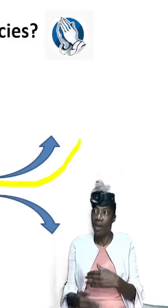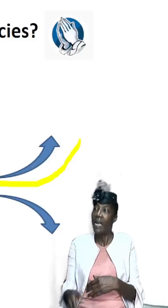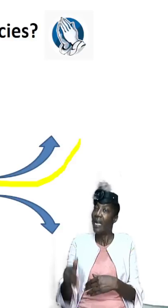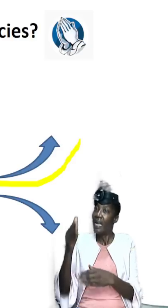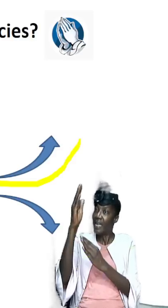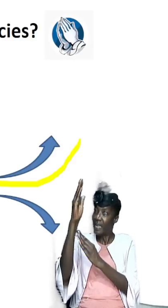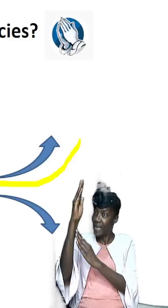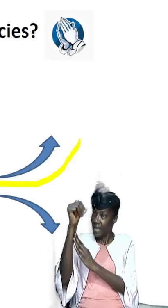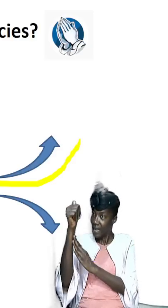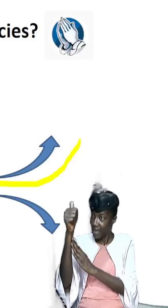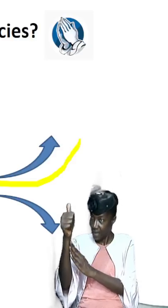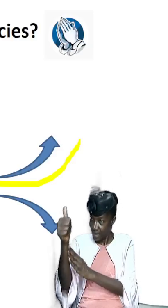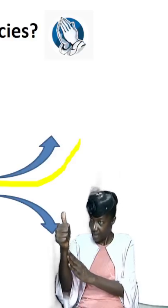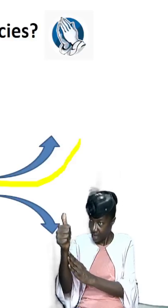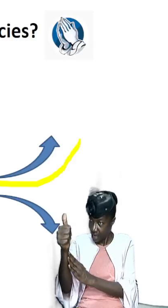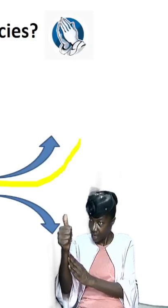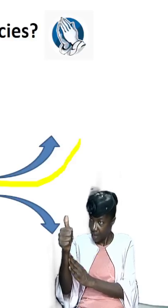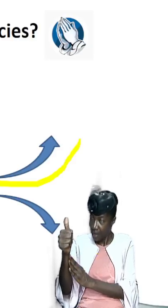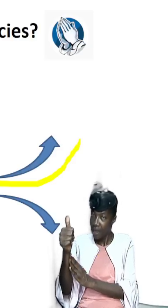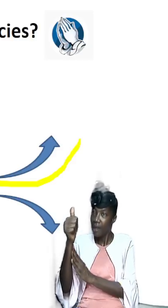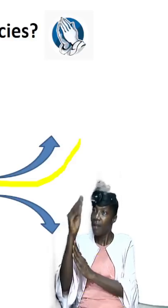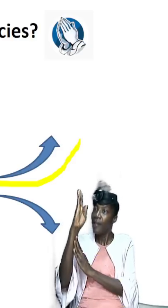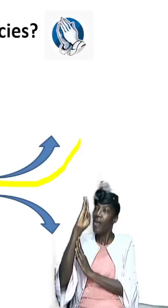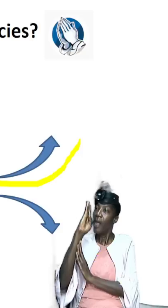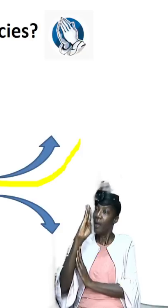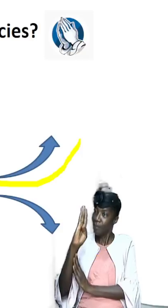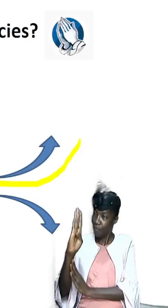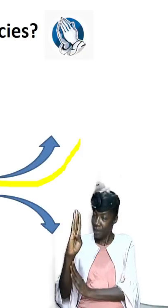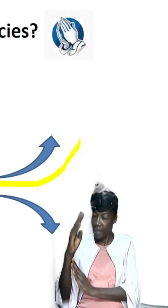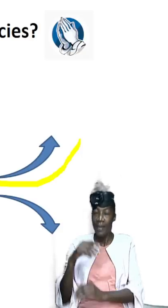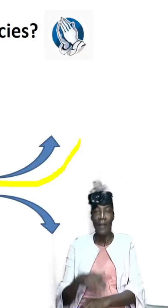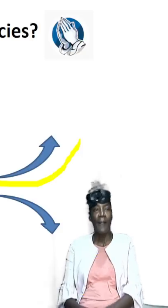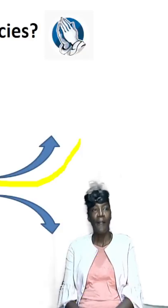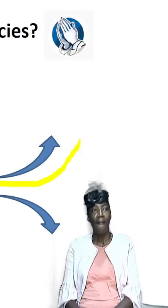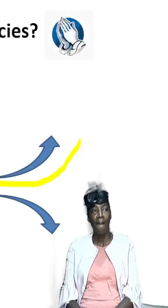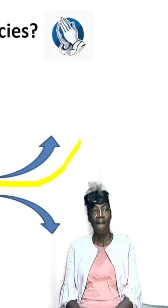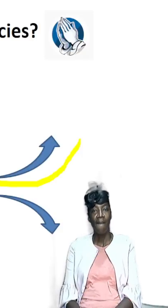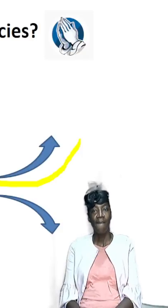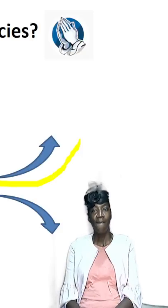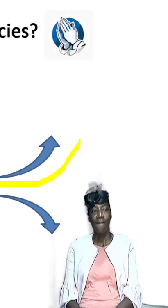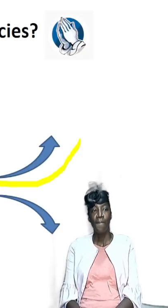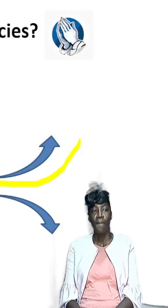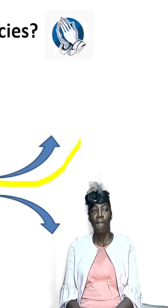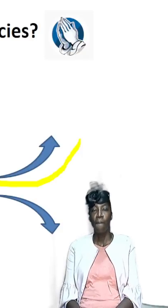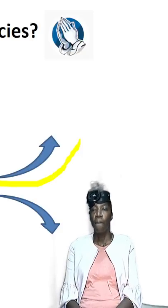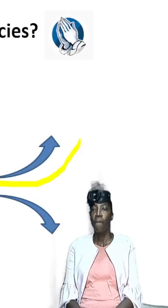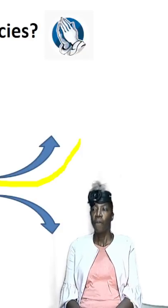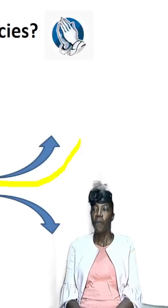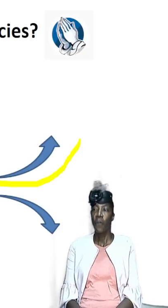genes that they have, which in this case is capital A, capital B, and they are, you know,